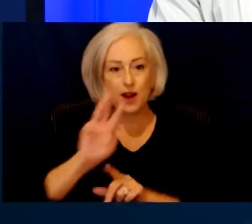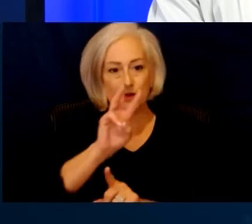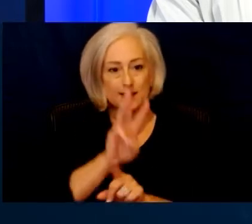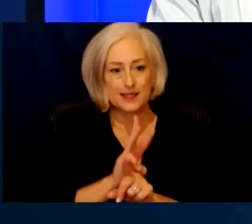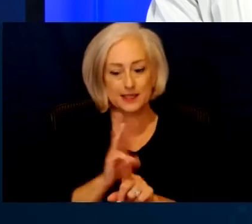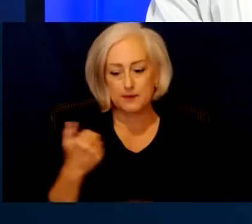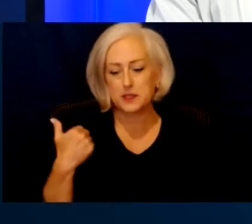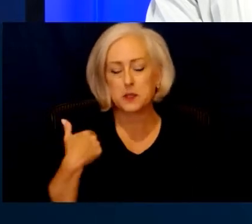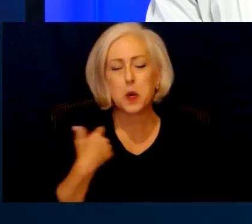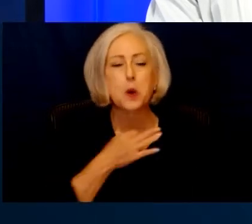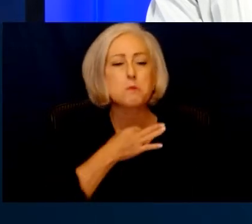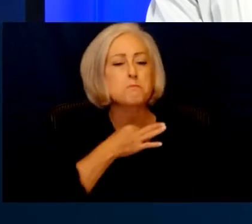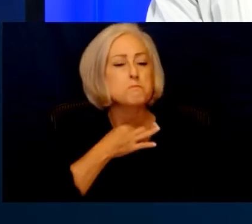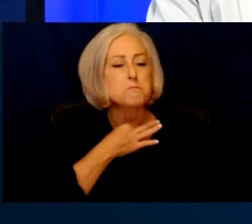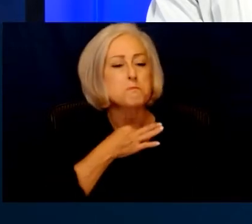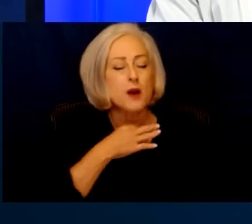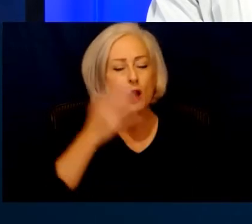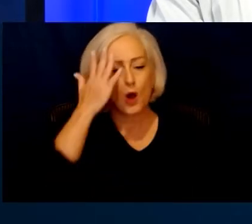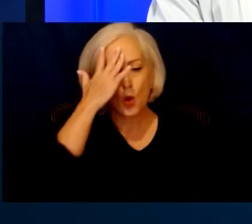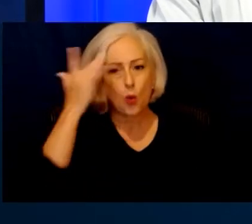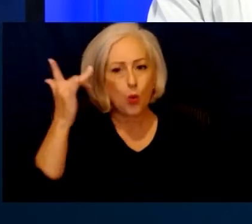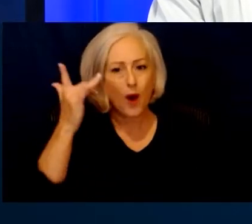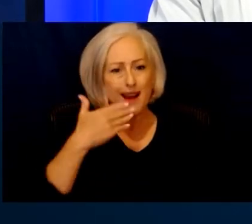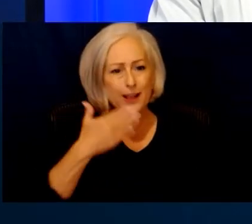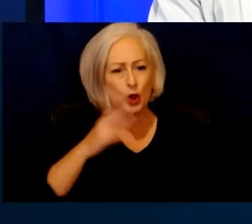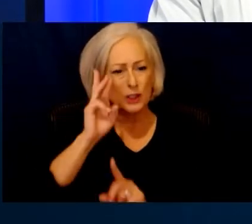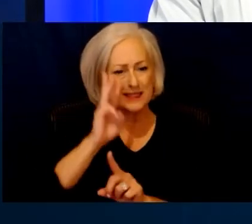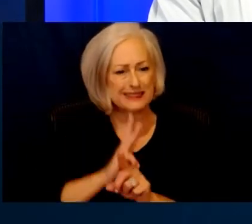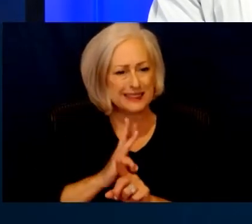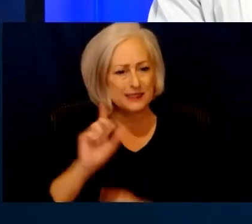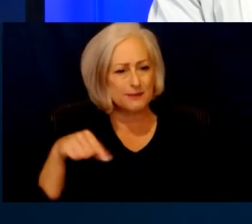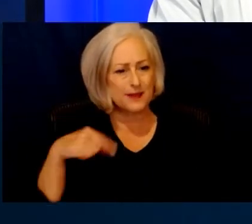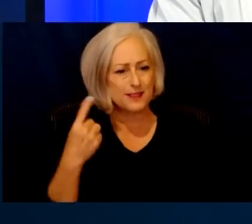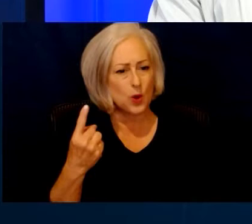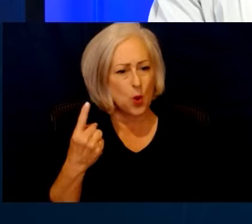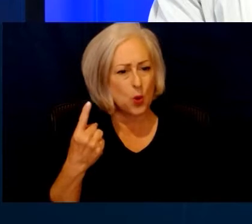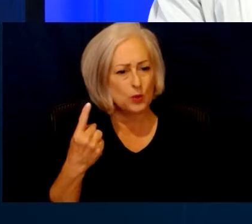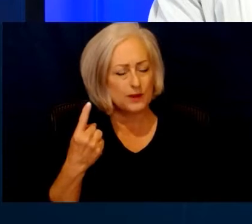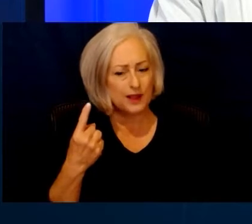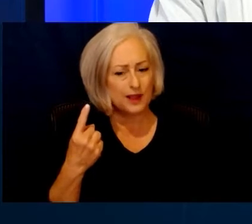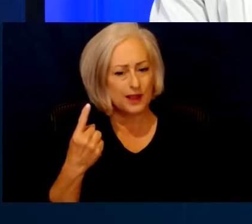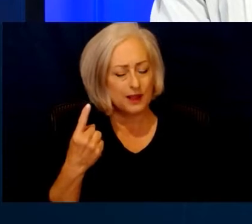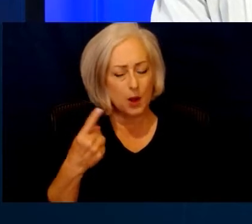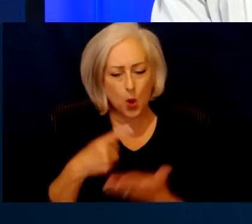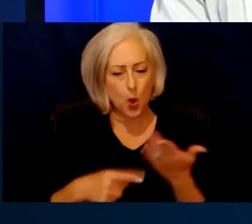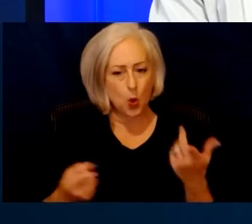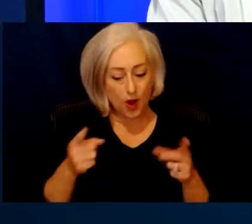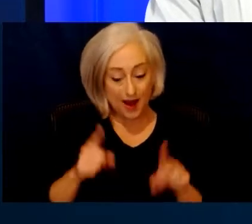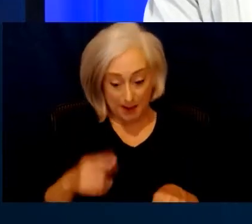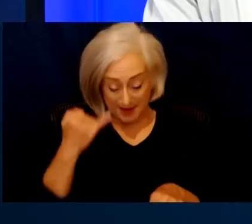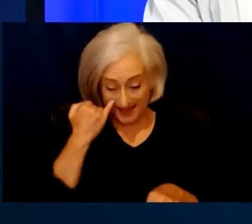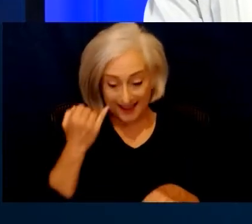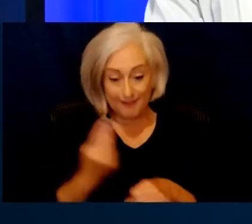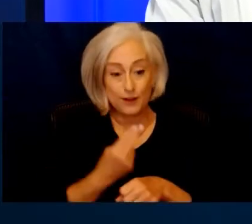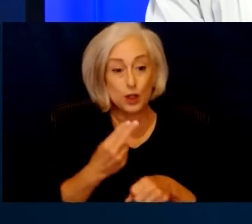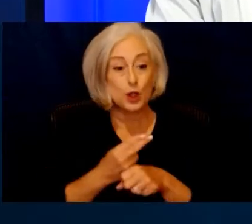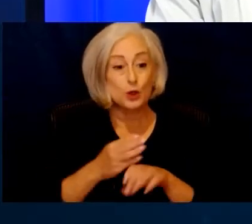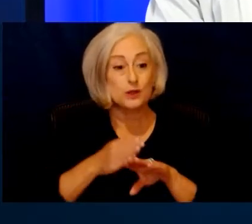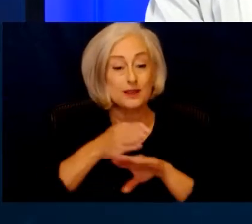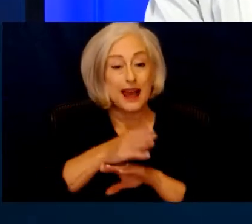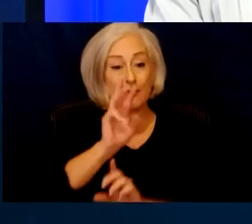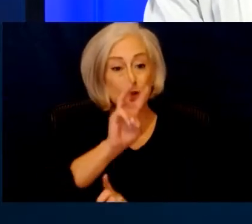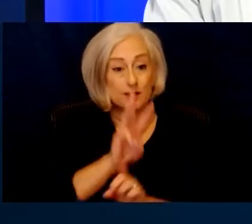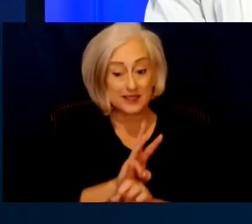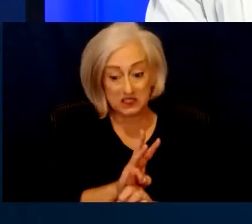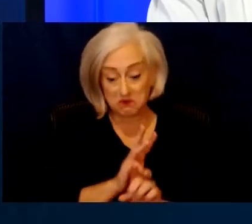curious about why they are only good for 6 months. What happens if you use them anyway? Should you rely on